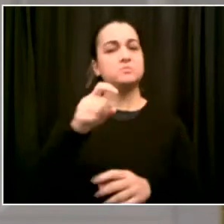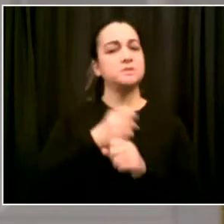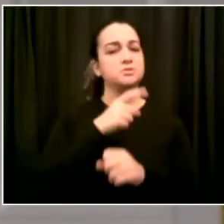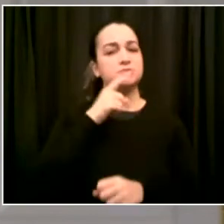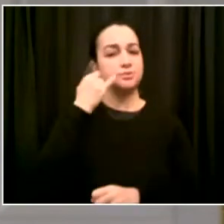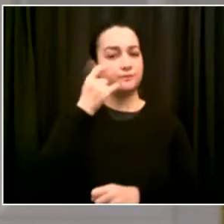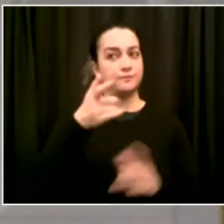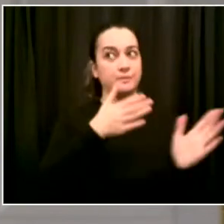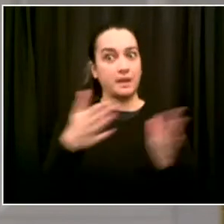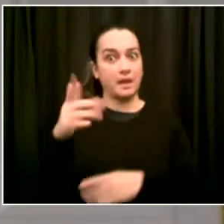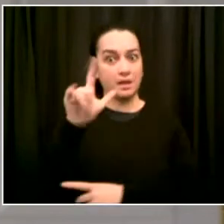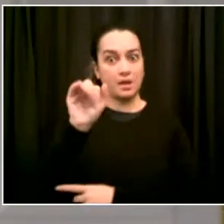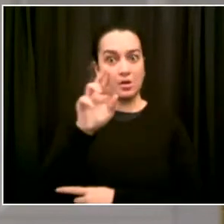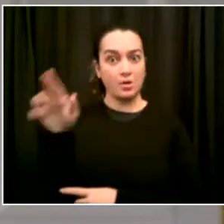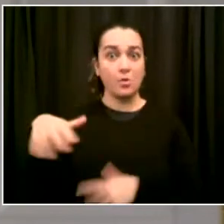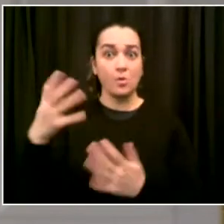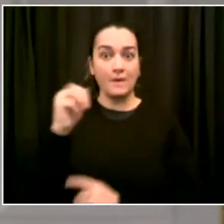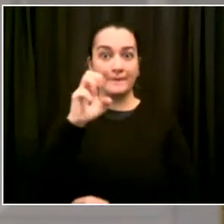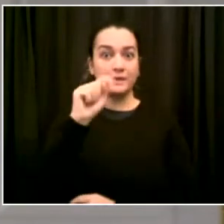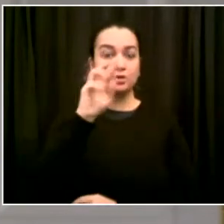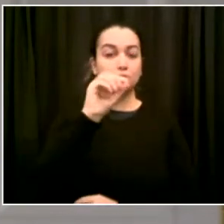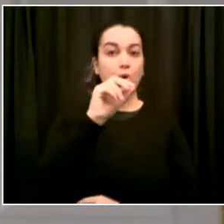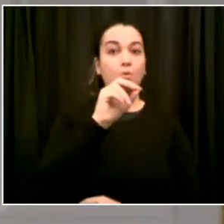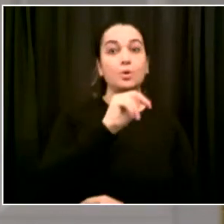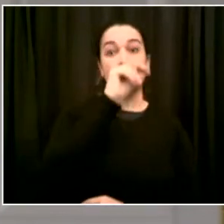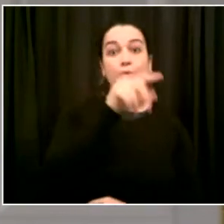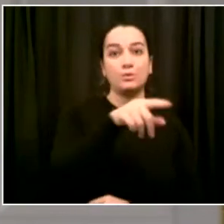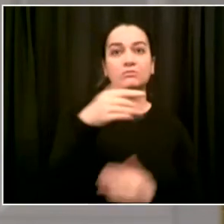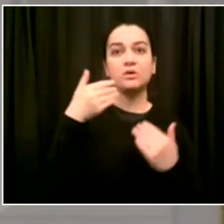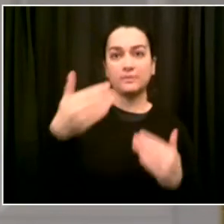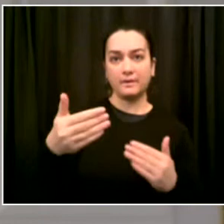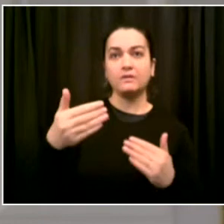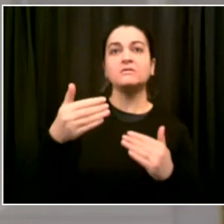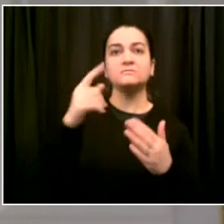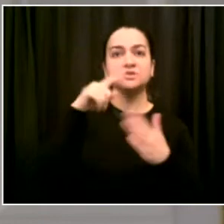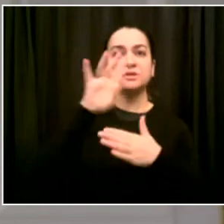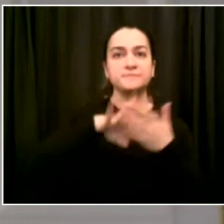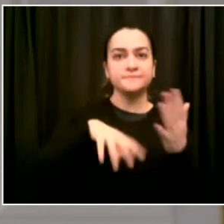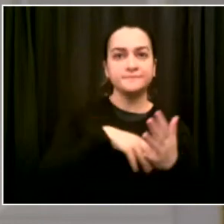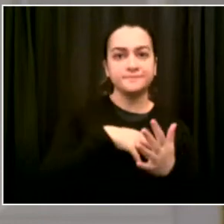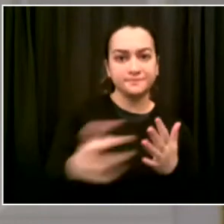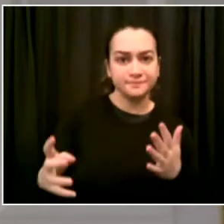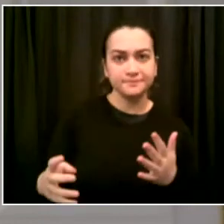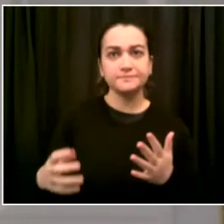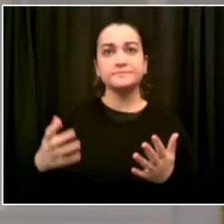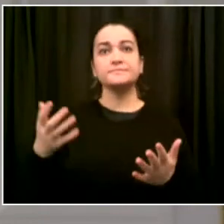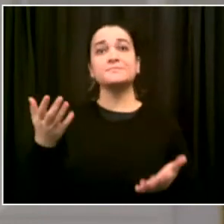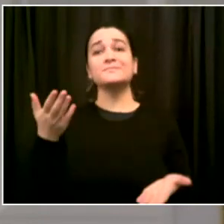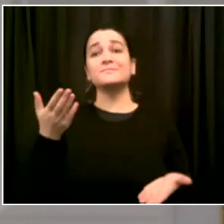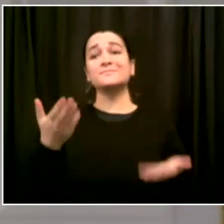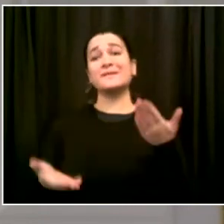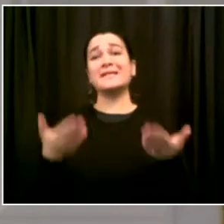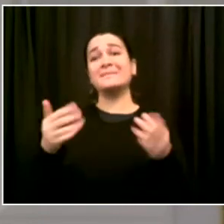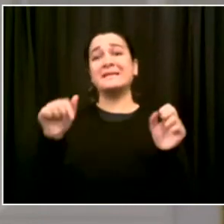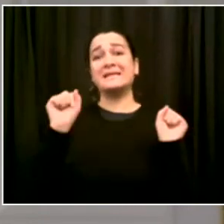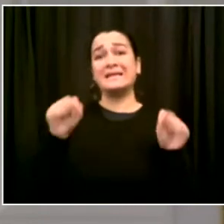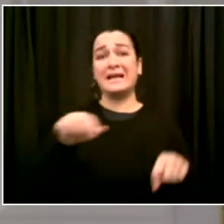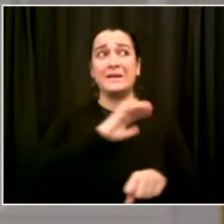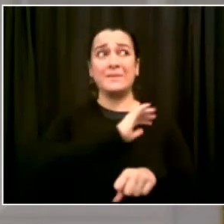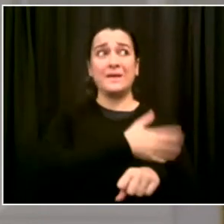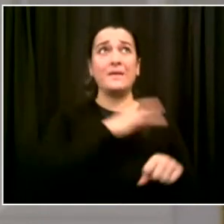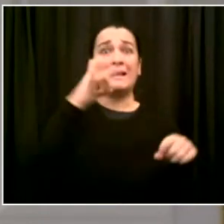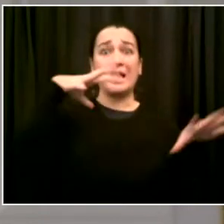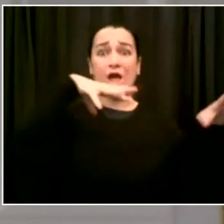this time, but Con Edison has brought in extra crews, so they are prepared to respond throughout this event today. And our Emergency Operations Center